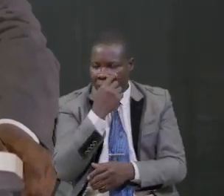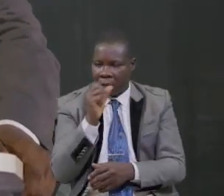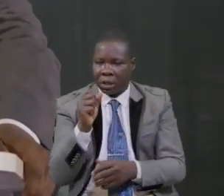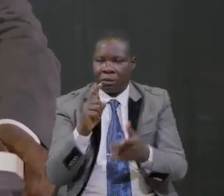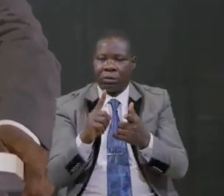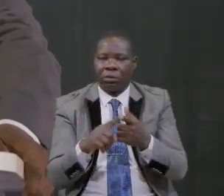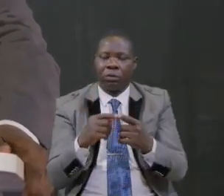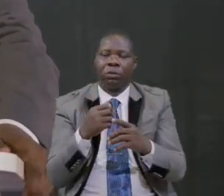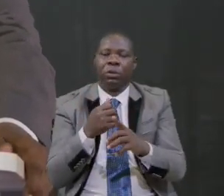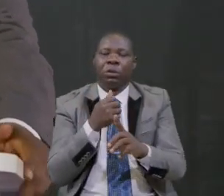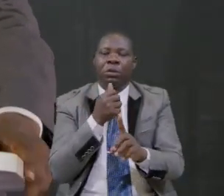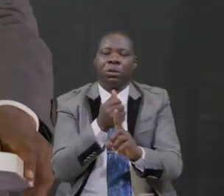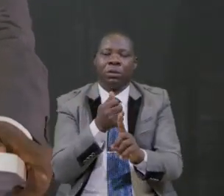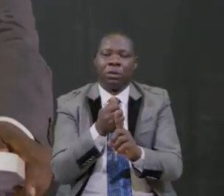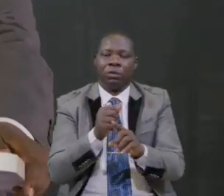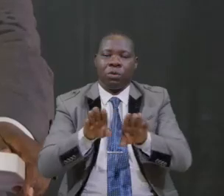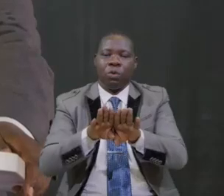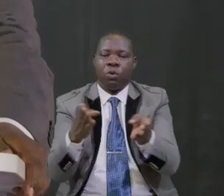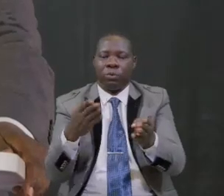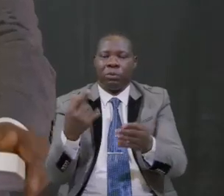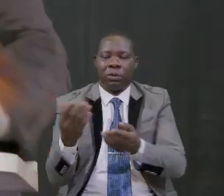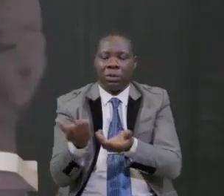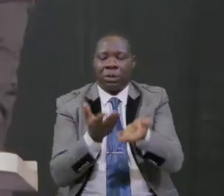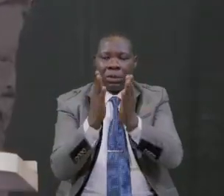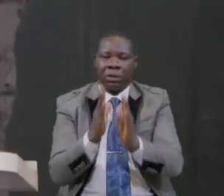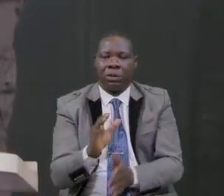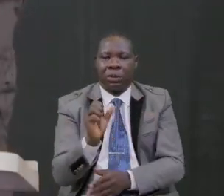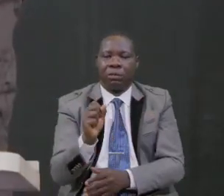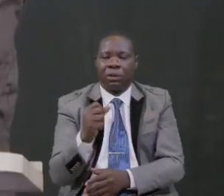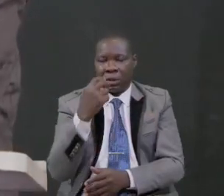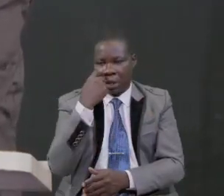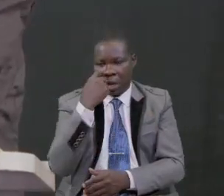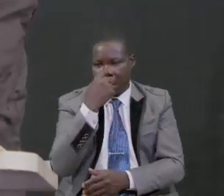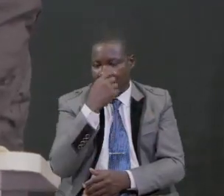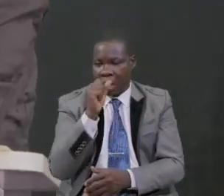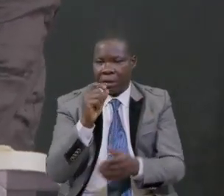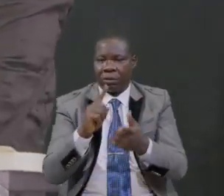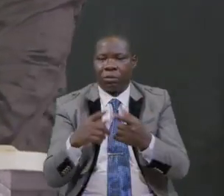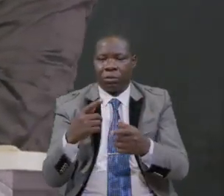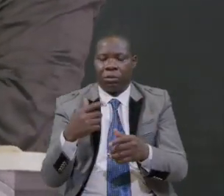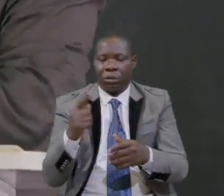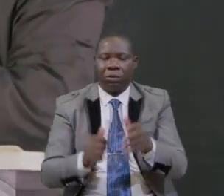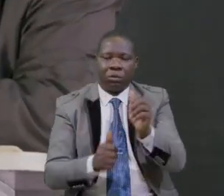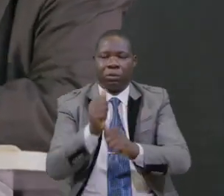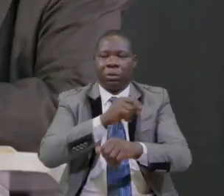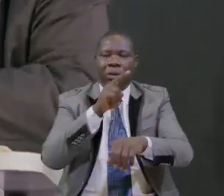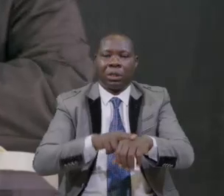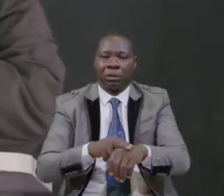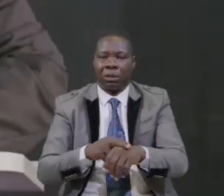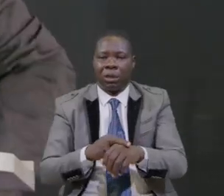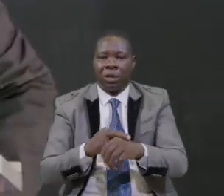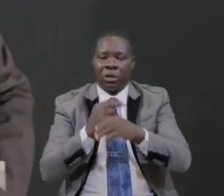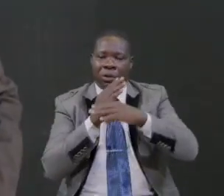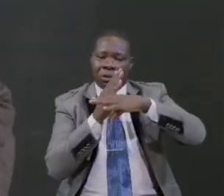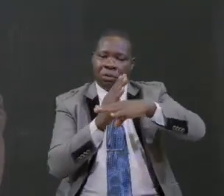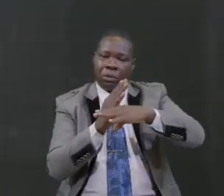servant's eyes to the supernatural, obstruct the stranger's eyes